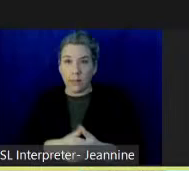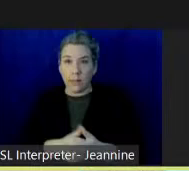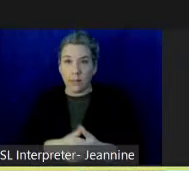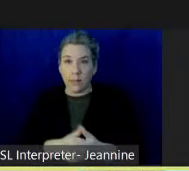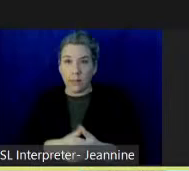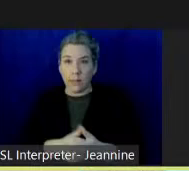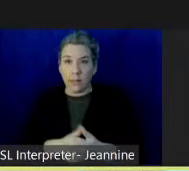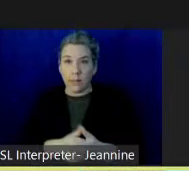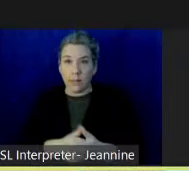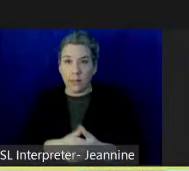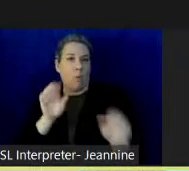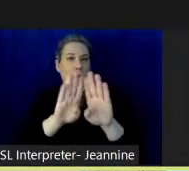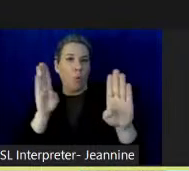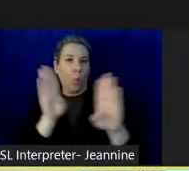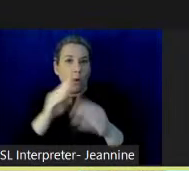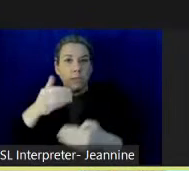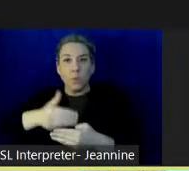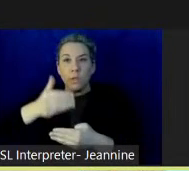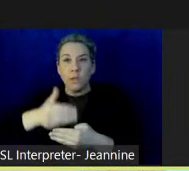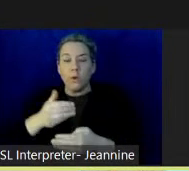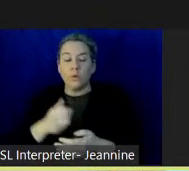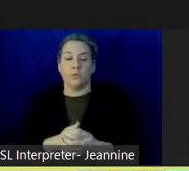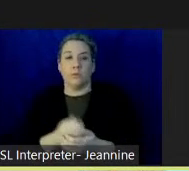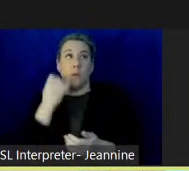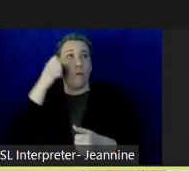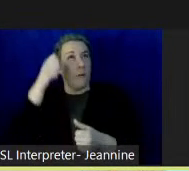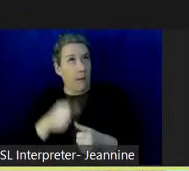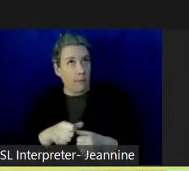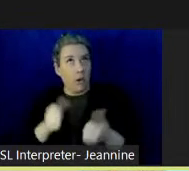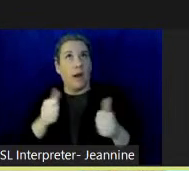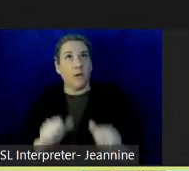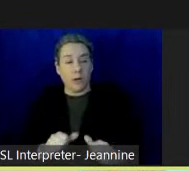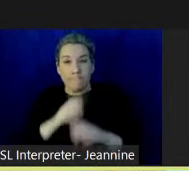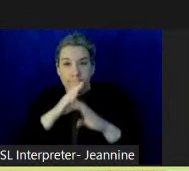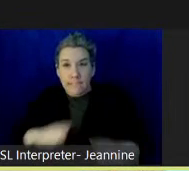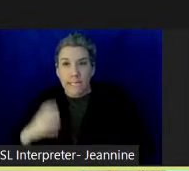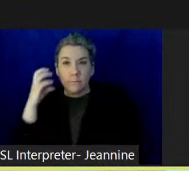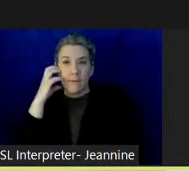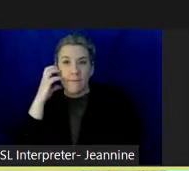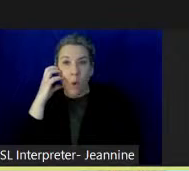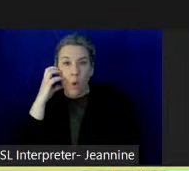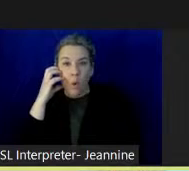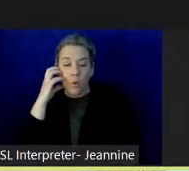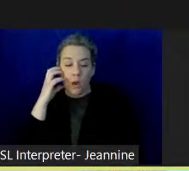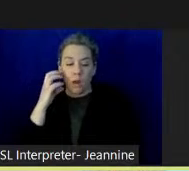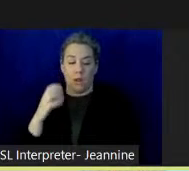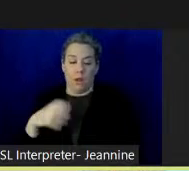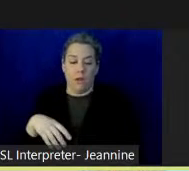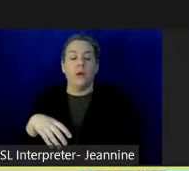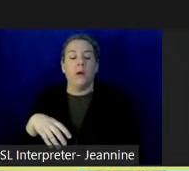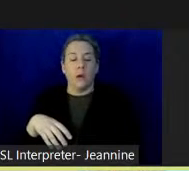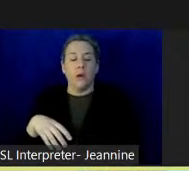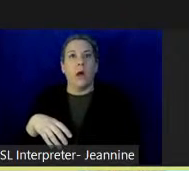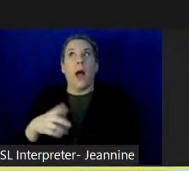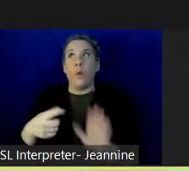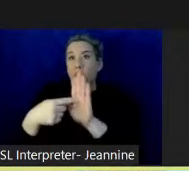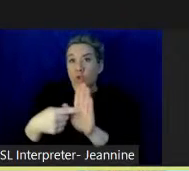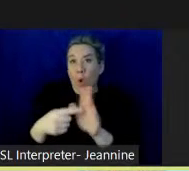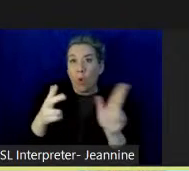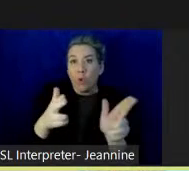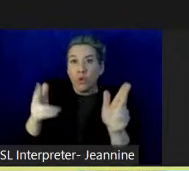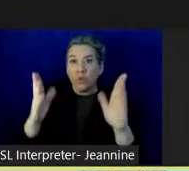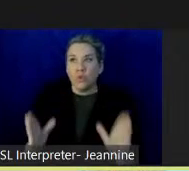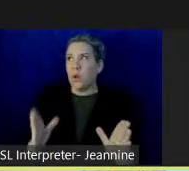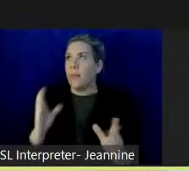door openings. If I can remember to do so, I'm going to try to silence my cell phone. I'm trying to present a picture to the assailant that nobody